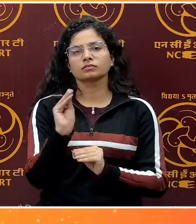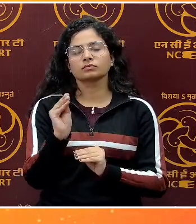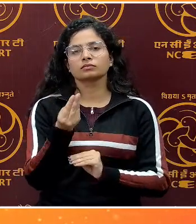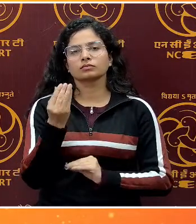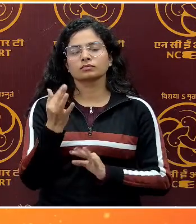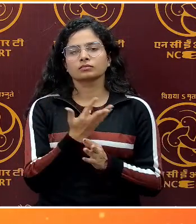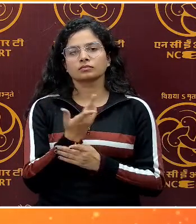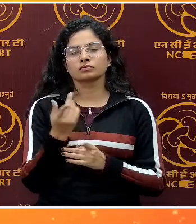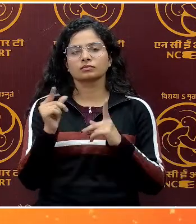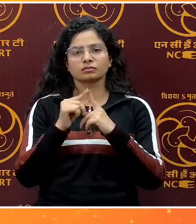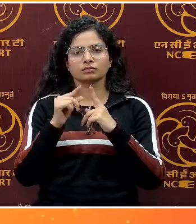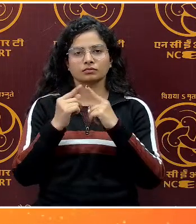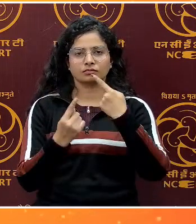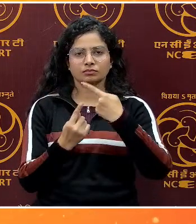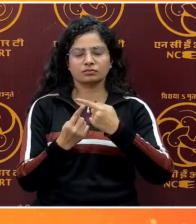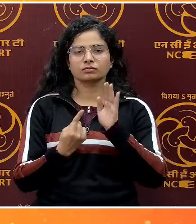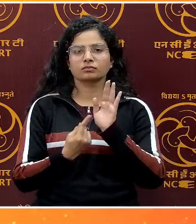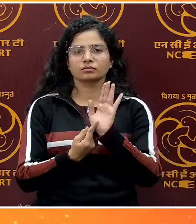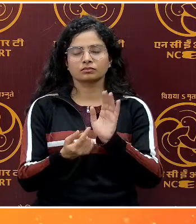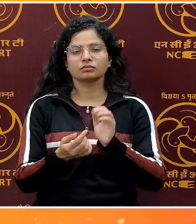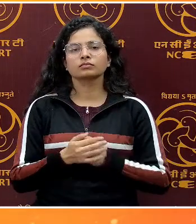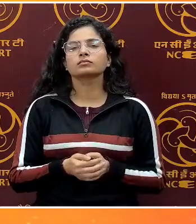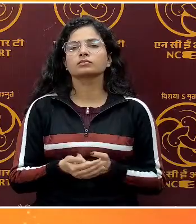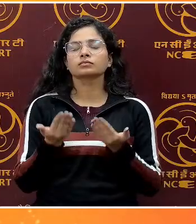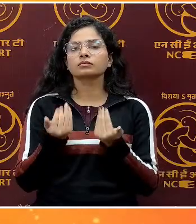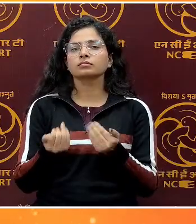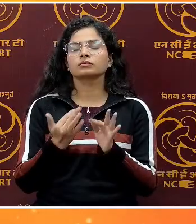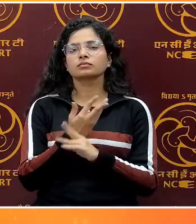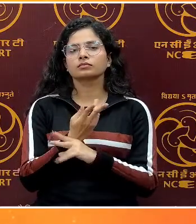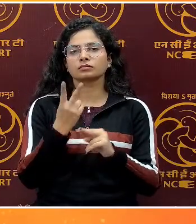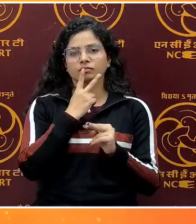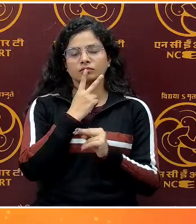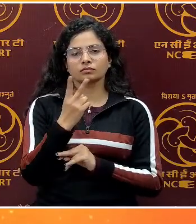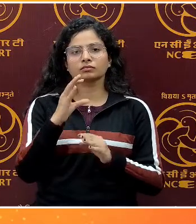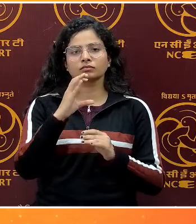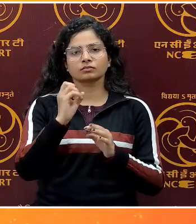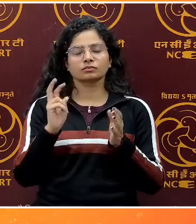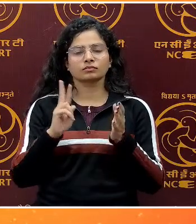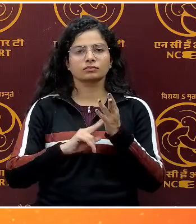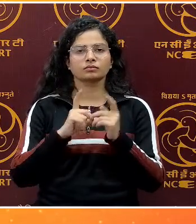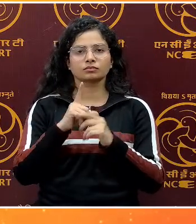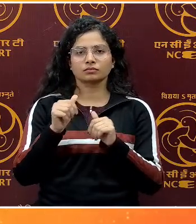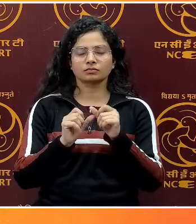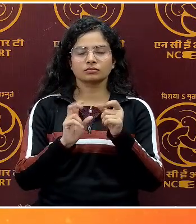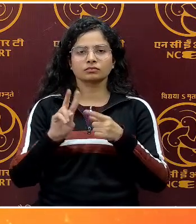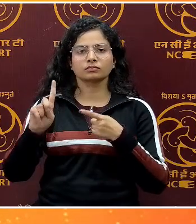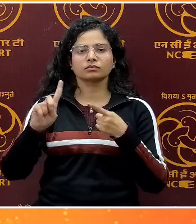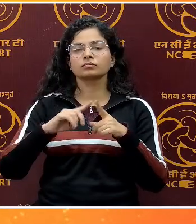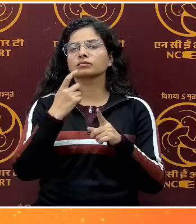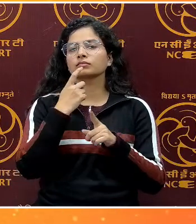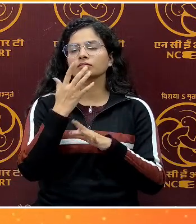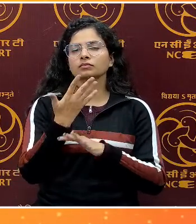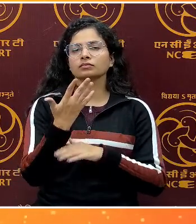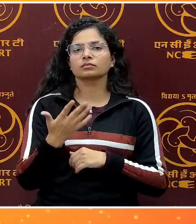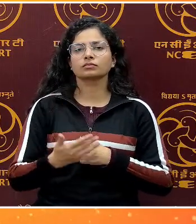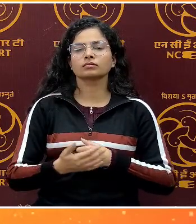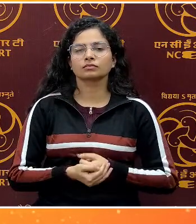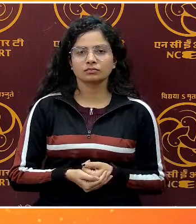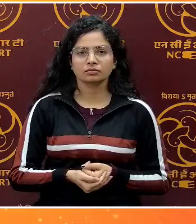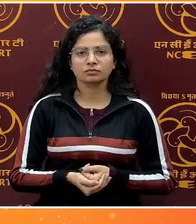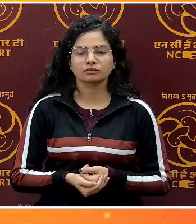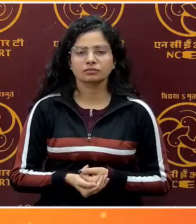through a slide of yours. Yes. Now we'll see the image formed by concave mirrors. Now if we talk of concave mirror,